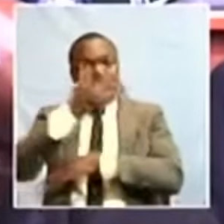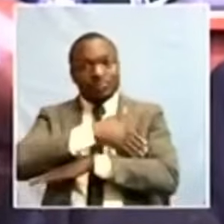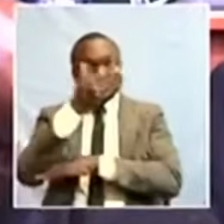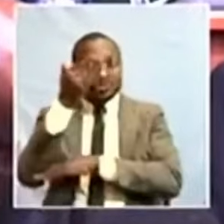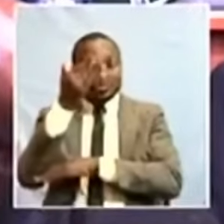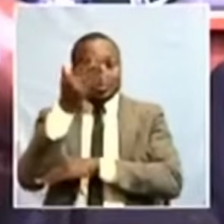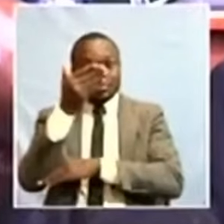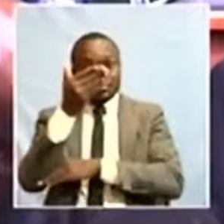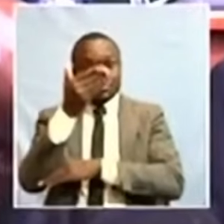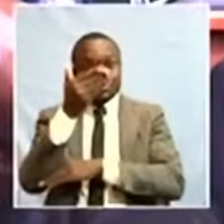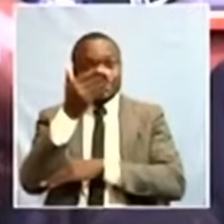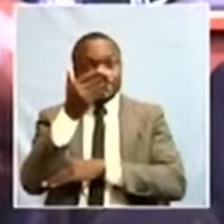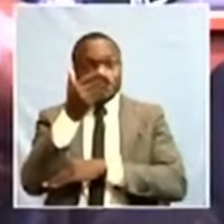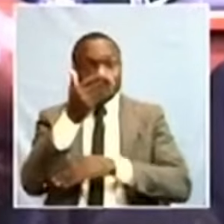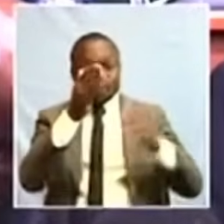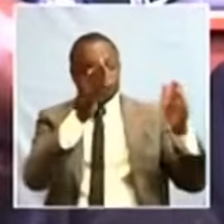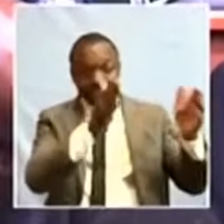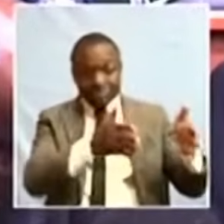And